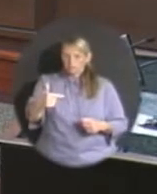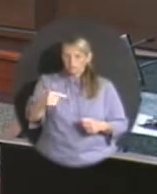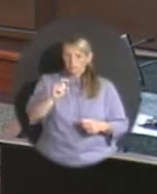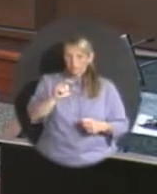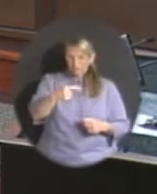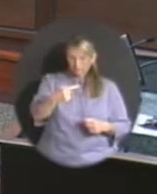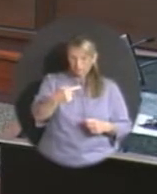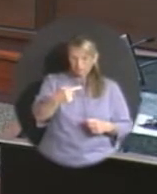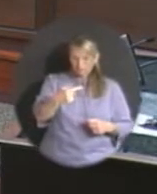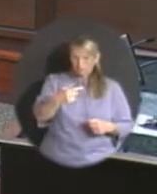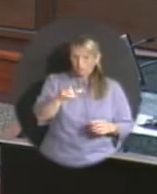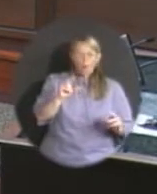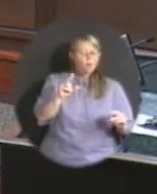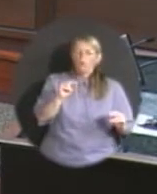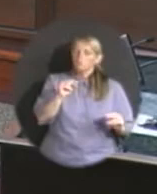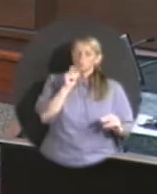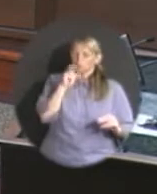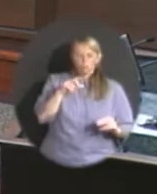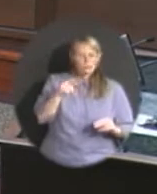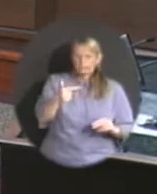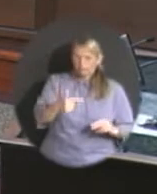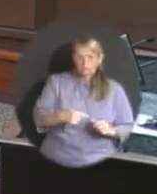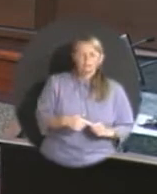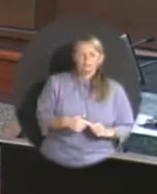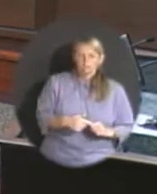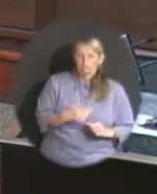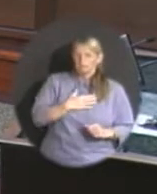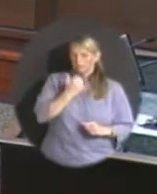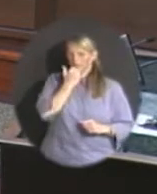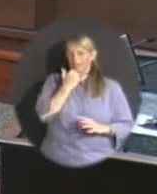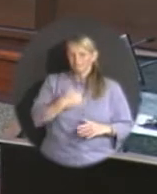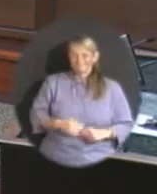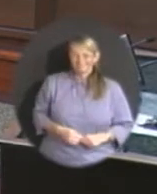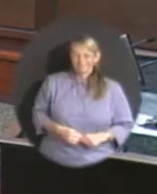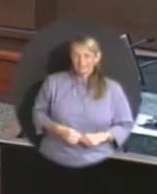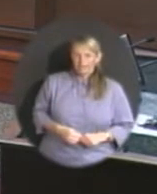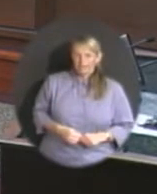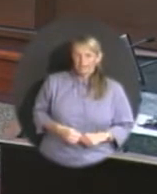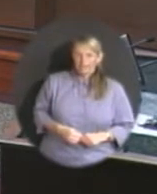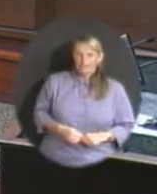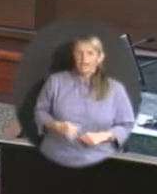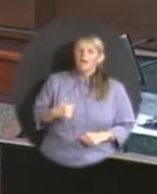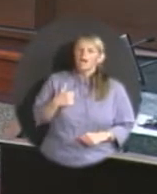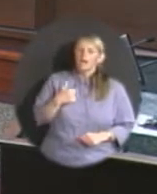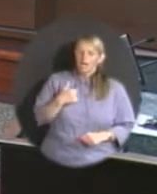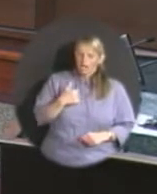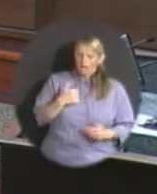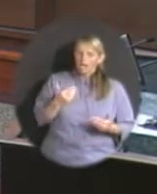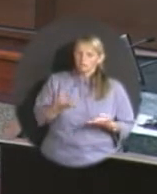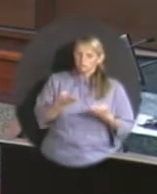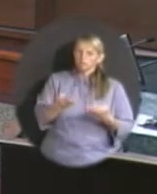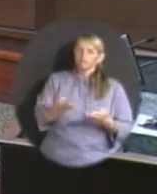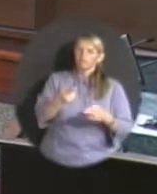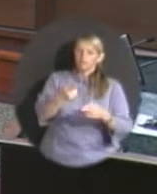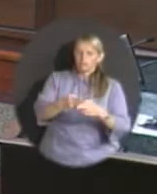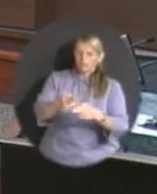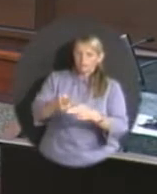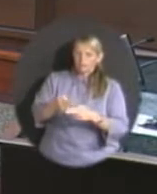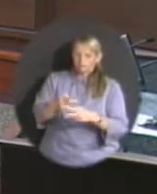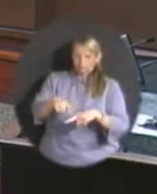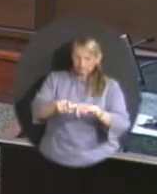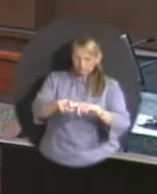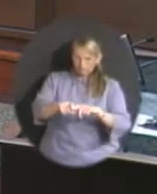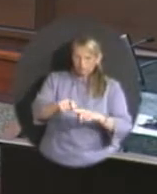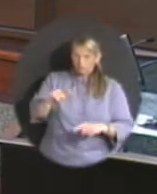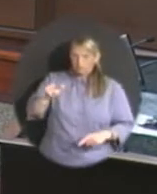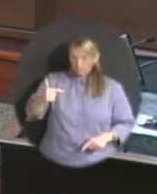Need a second? No, don't need a second. Okay, my bad. I would move that nominations cease. Is there a